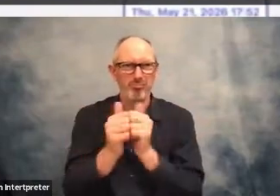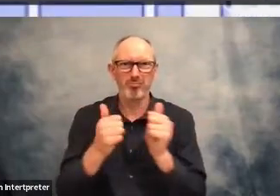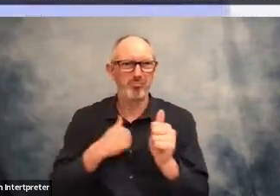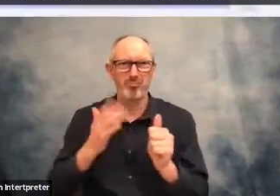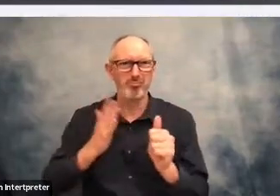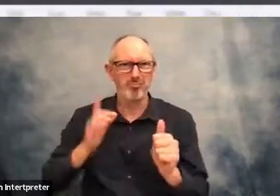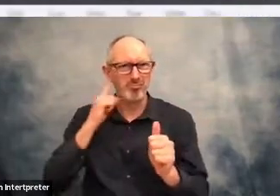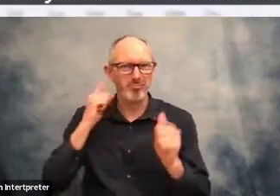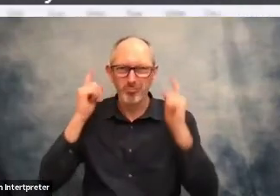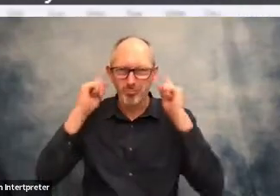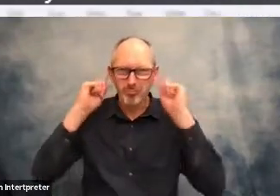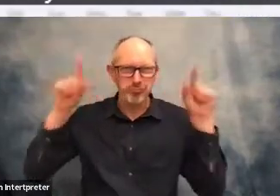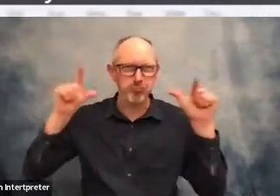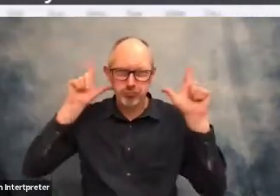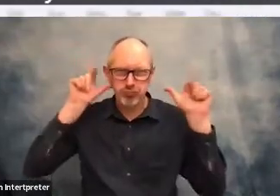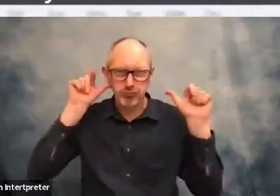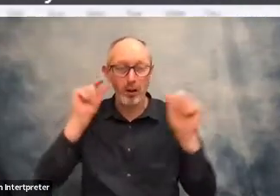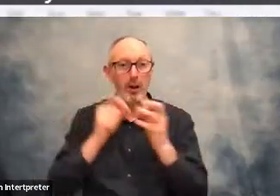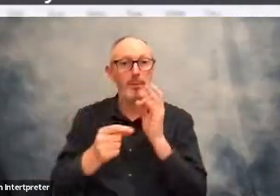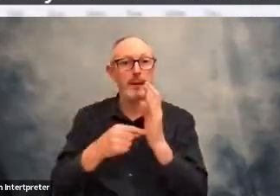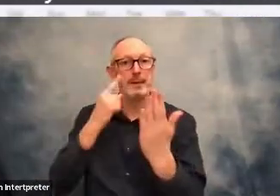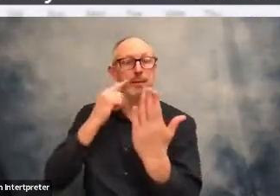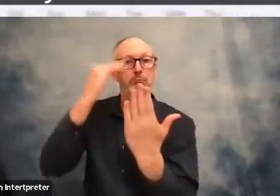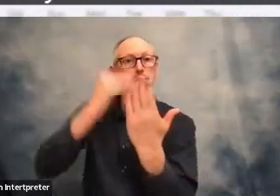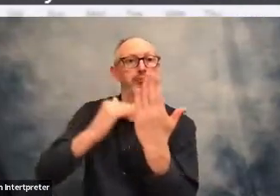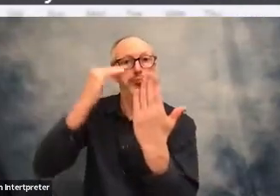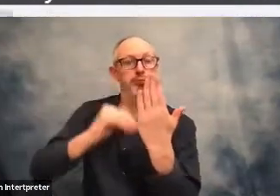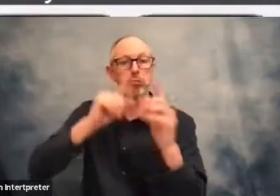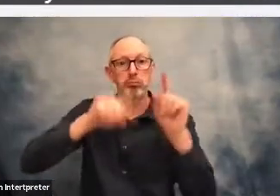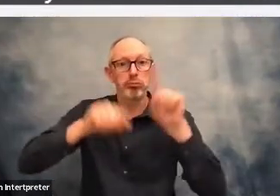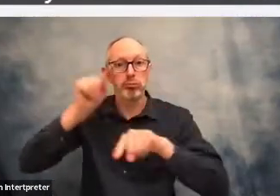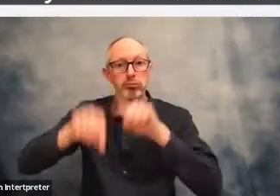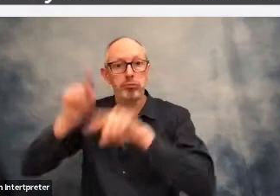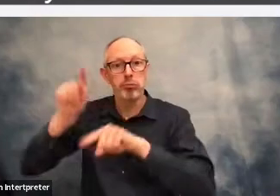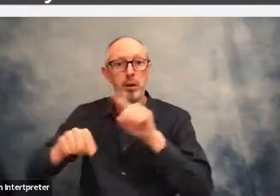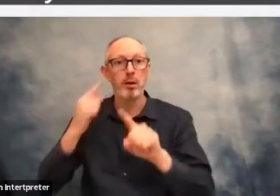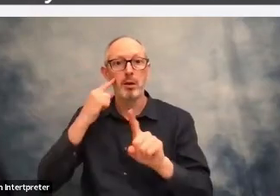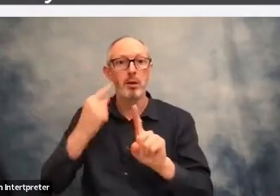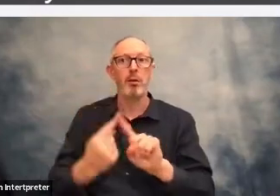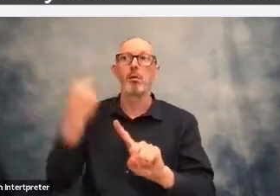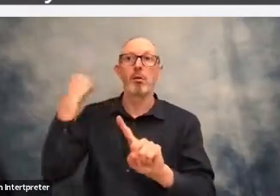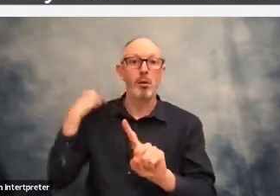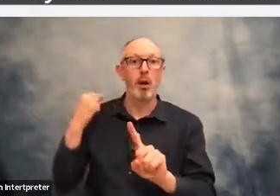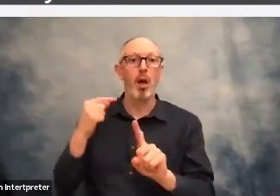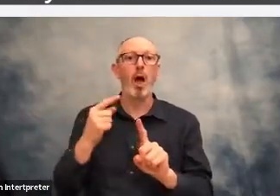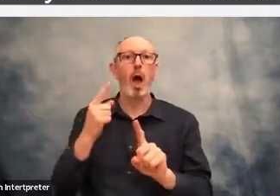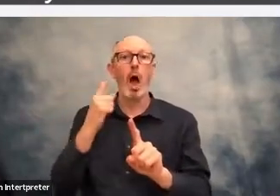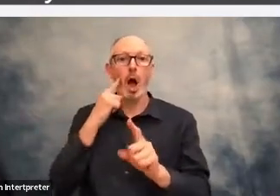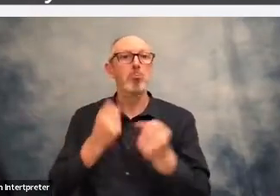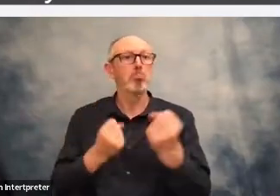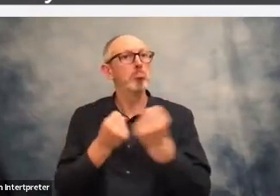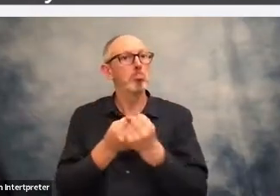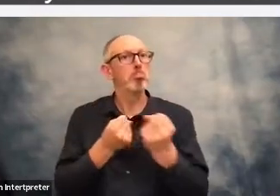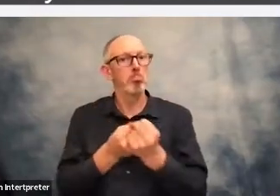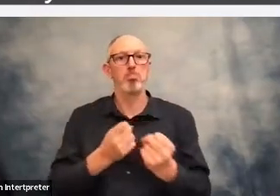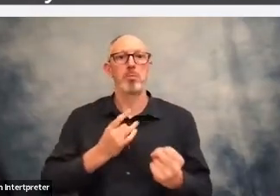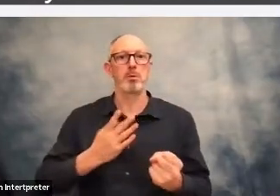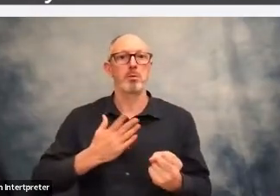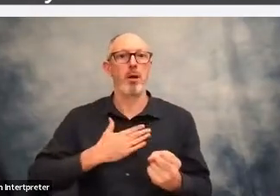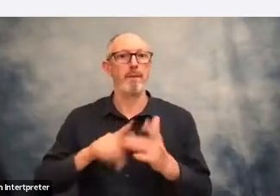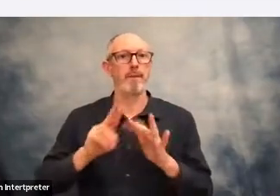for myself various readings that happened before and advocate for myself if I want to go or